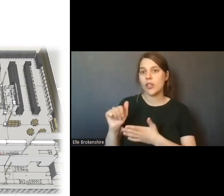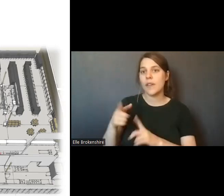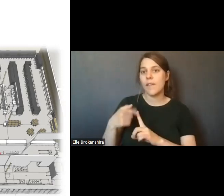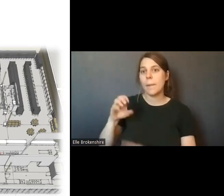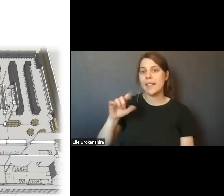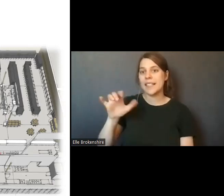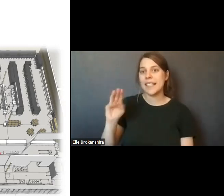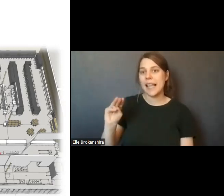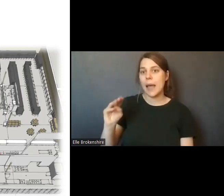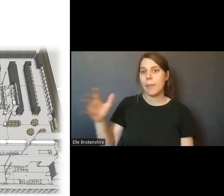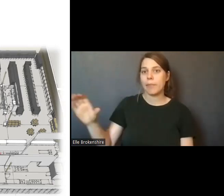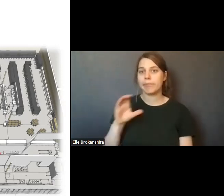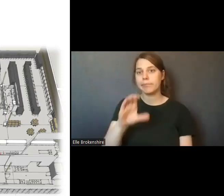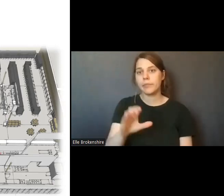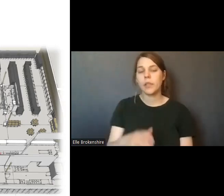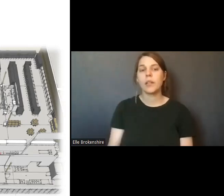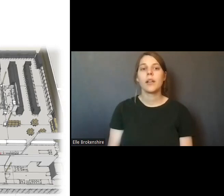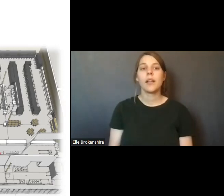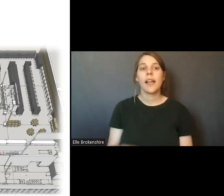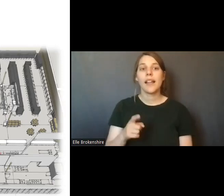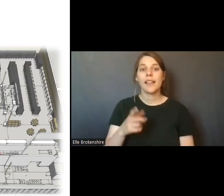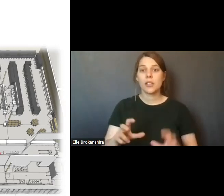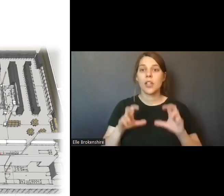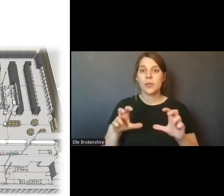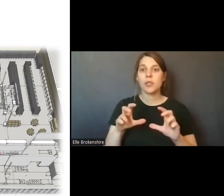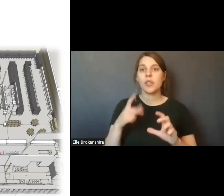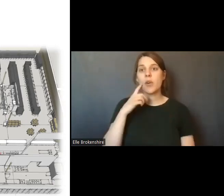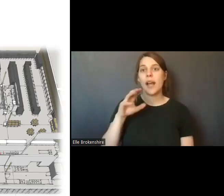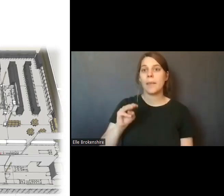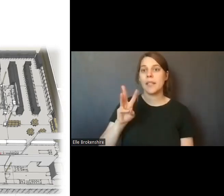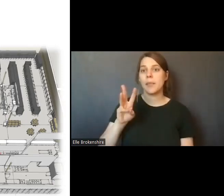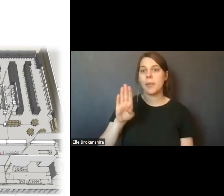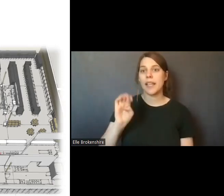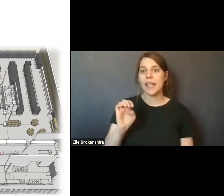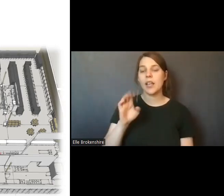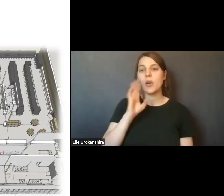This project contribution for MWBE is going to be coming around